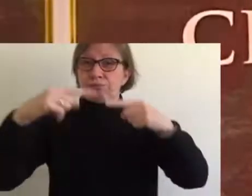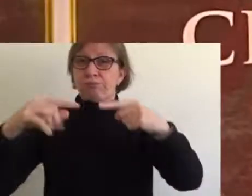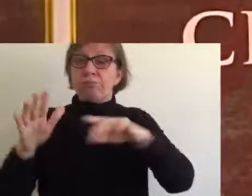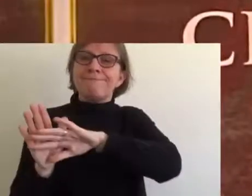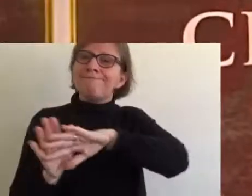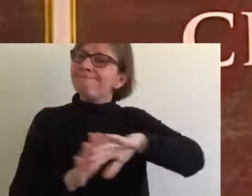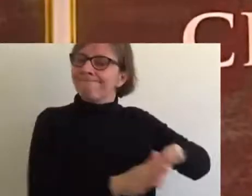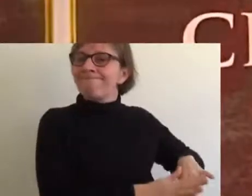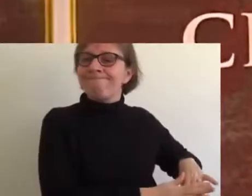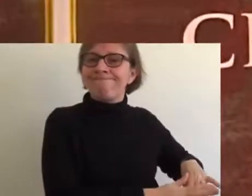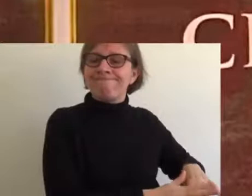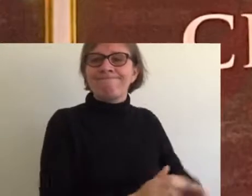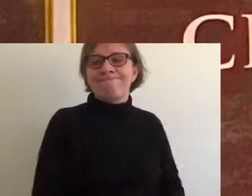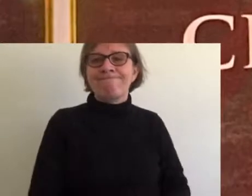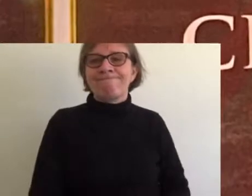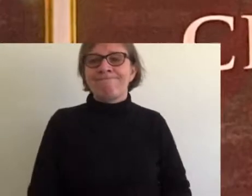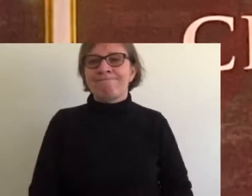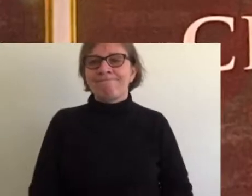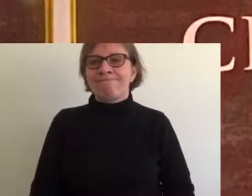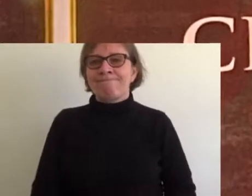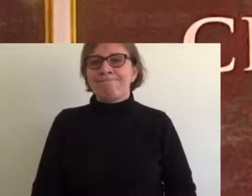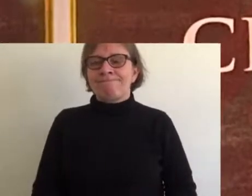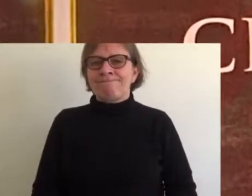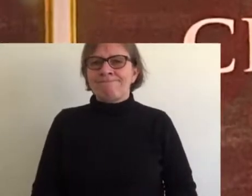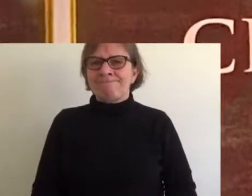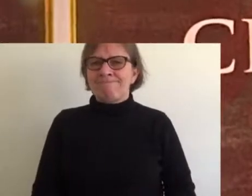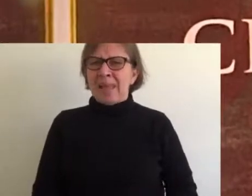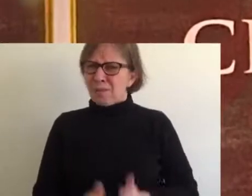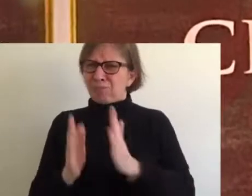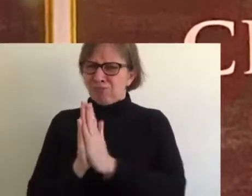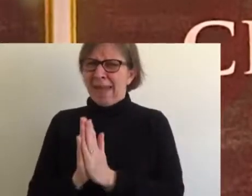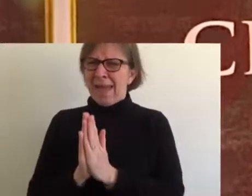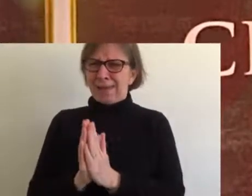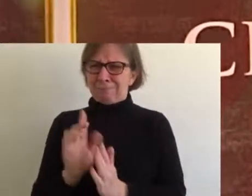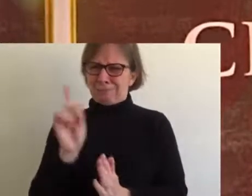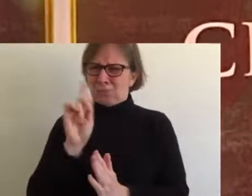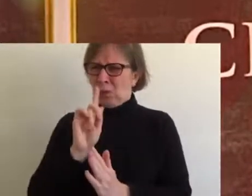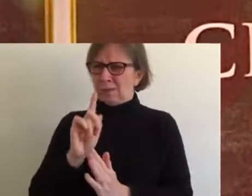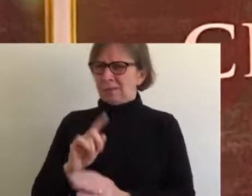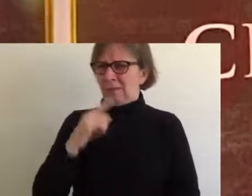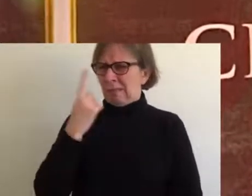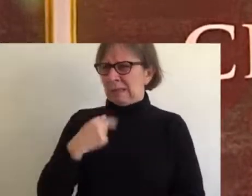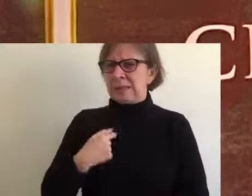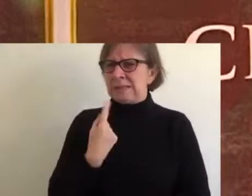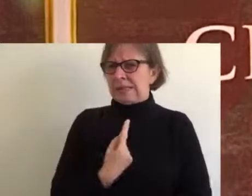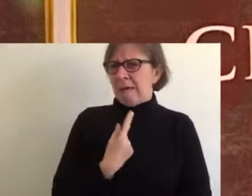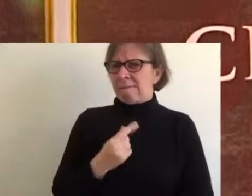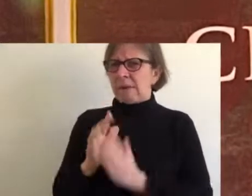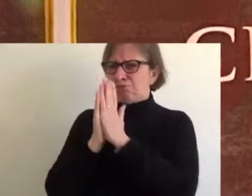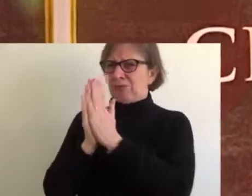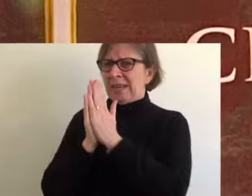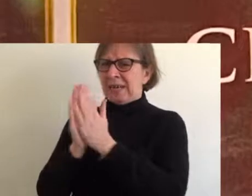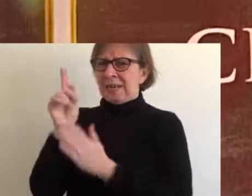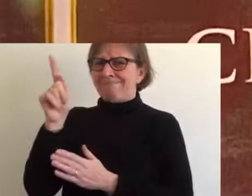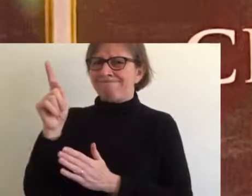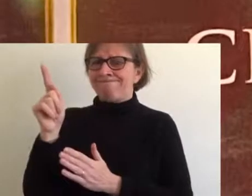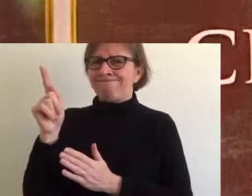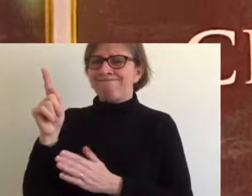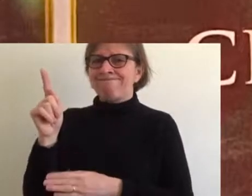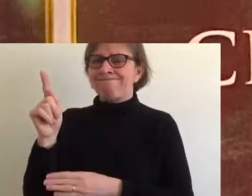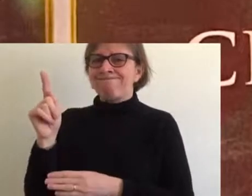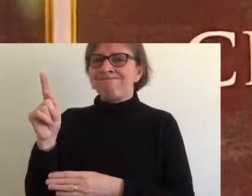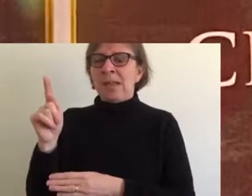often we think of prayer as something we do, an activity of our own. In this short time, we're invited